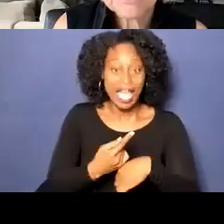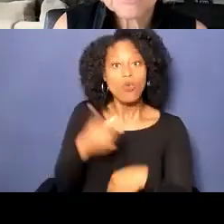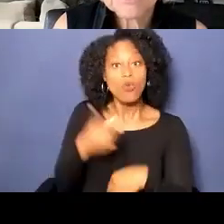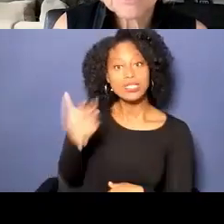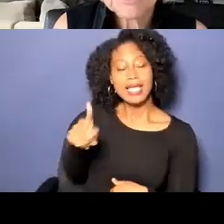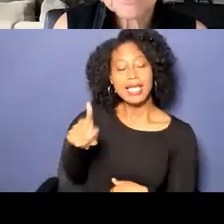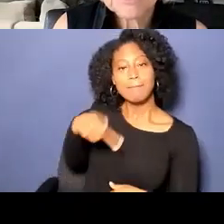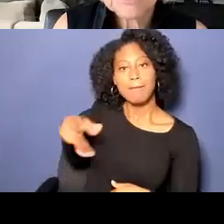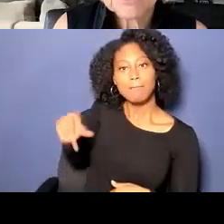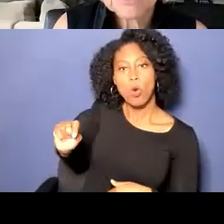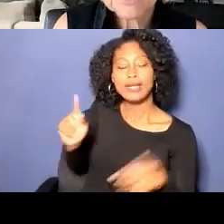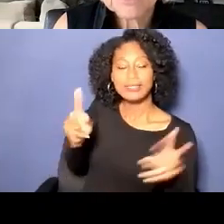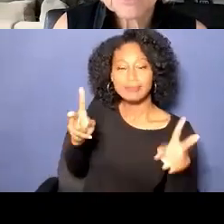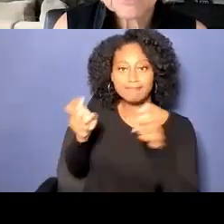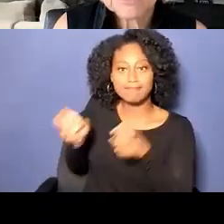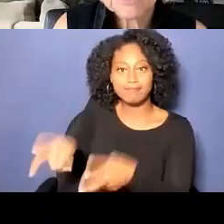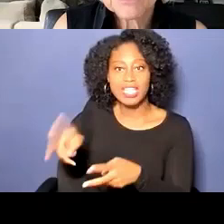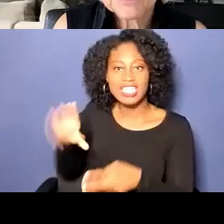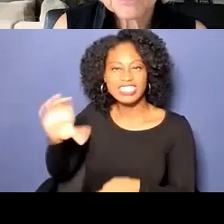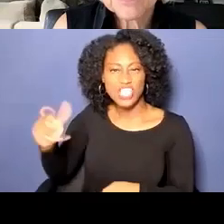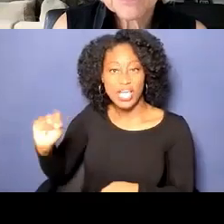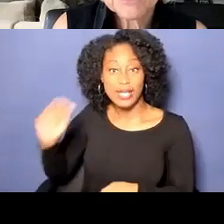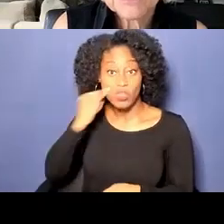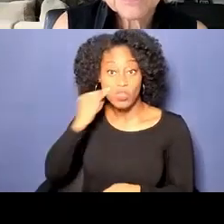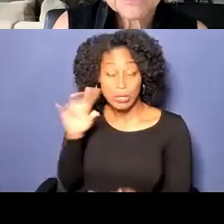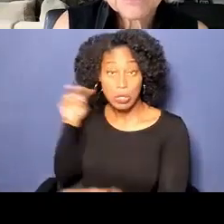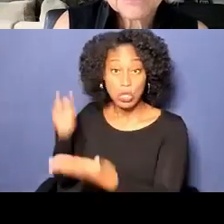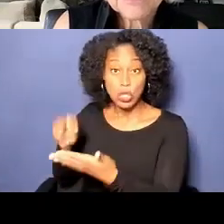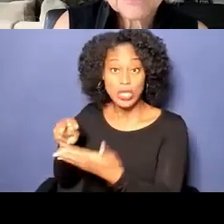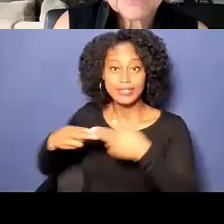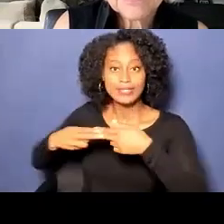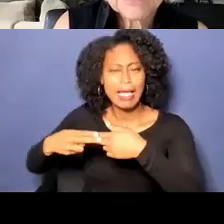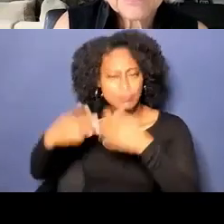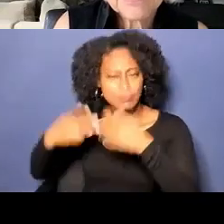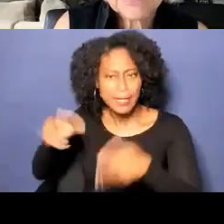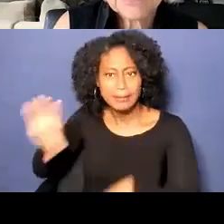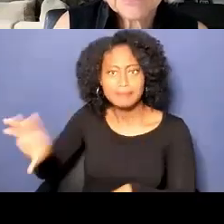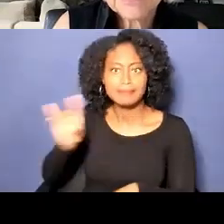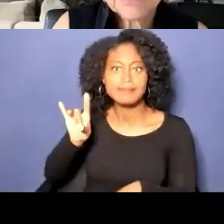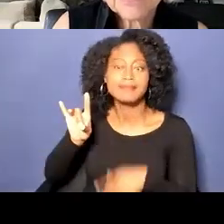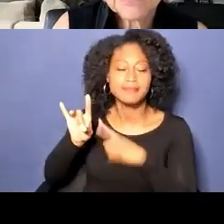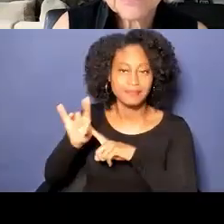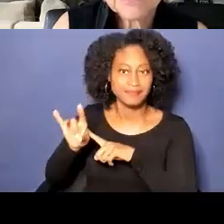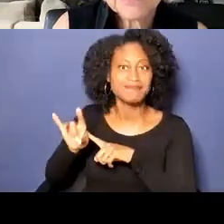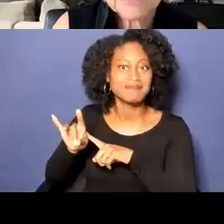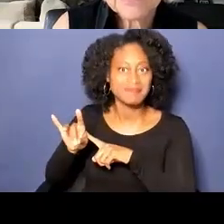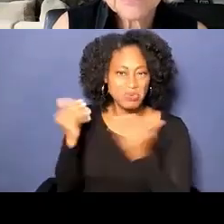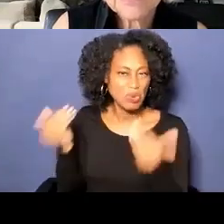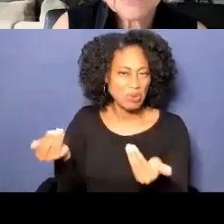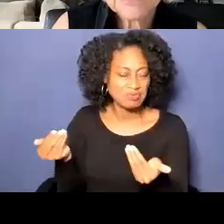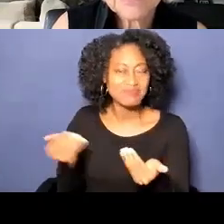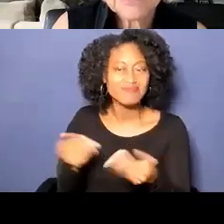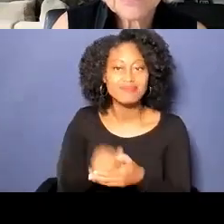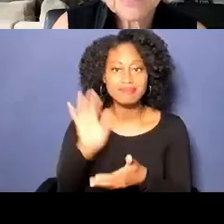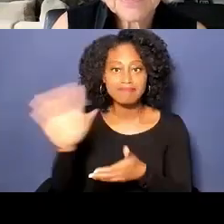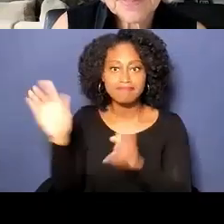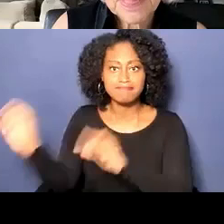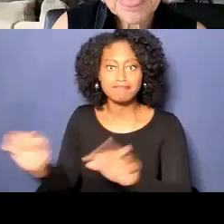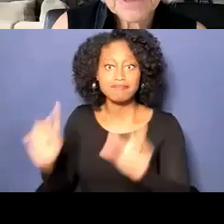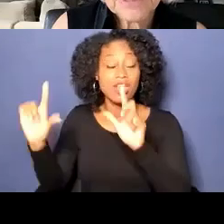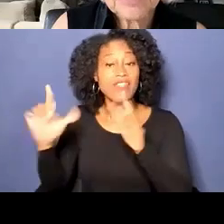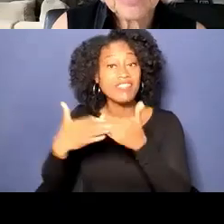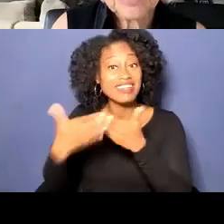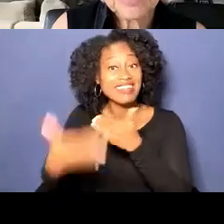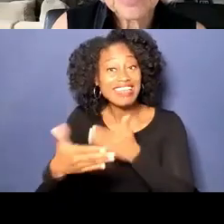the chat, so if you wanted to get access to that, the actual slides, so they are in the chat. Our next deadline is coming up here